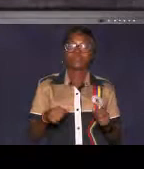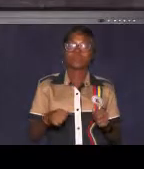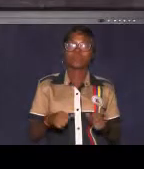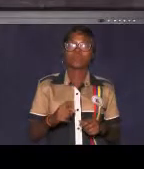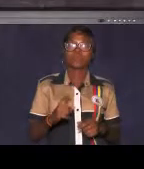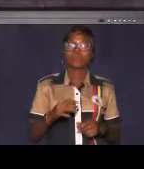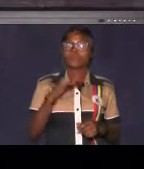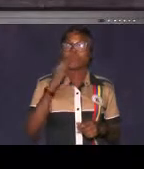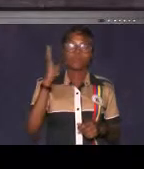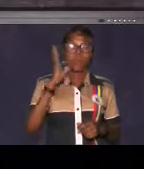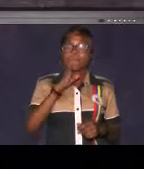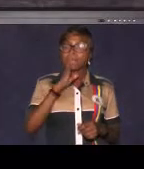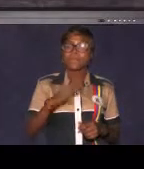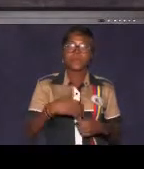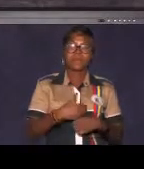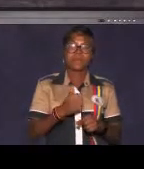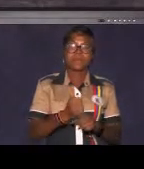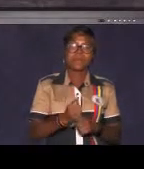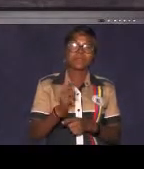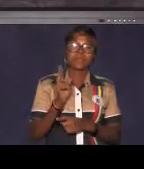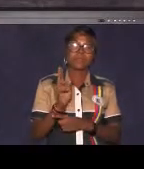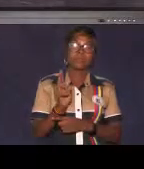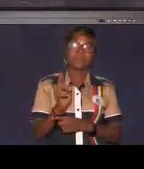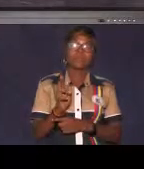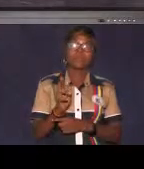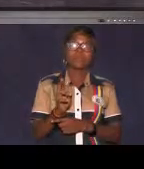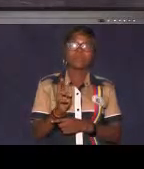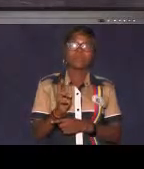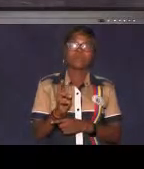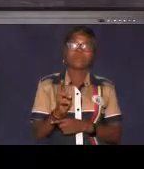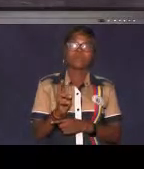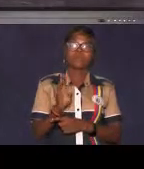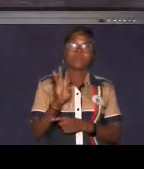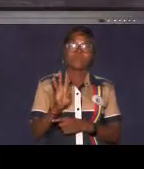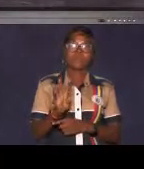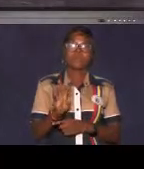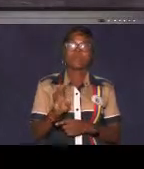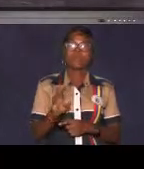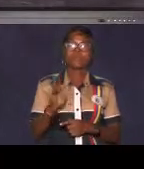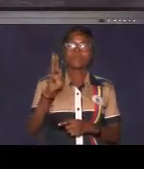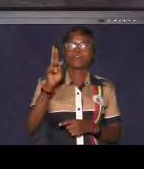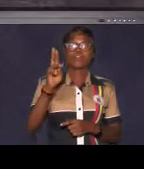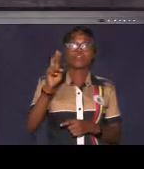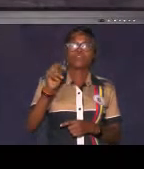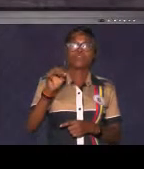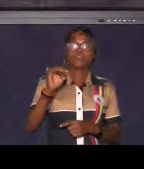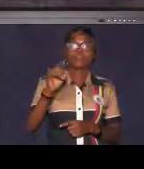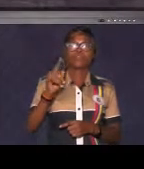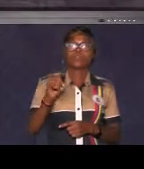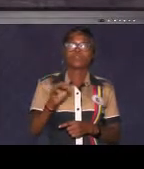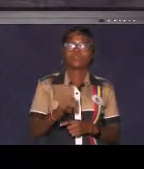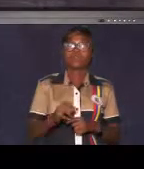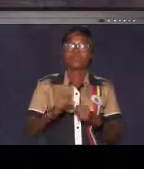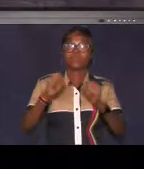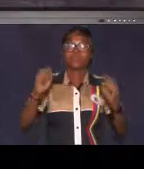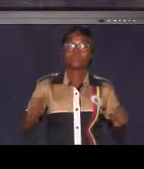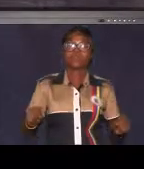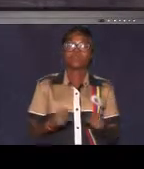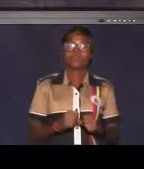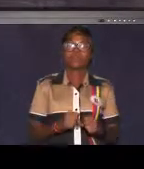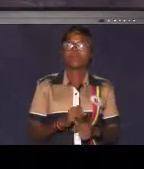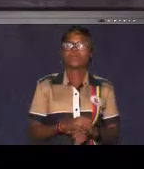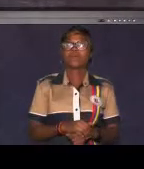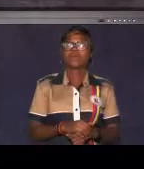square number you can have will be made up of 4 unit squares. So you have 2 lines here, 2 on this